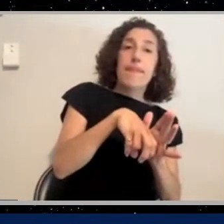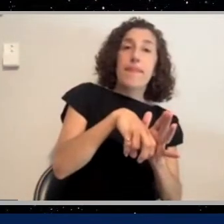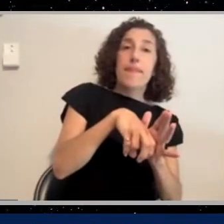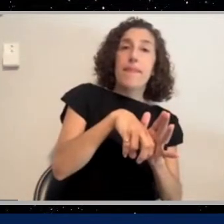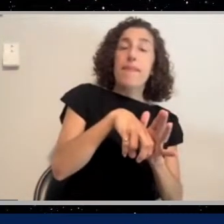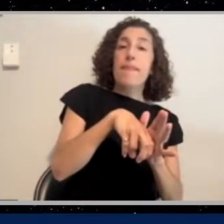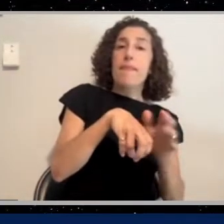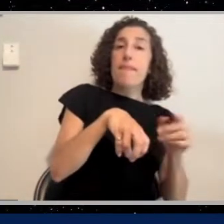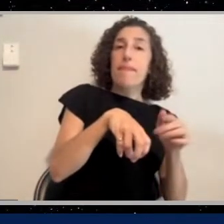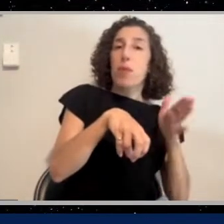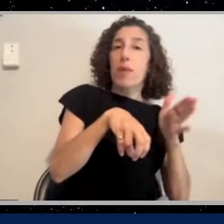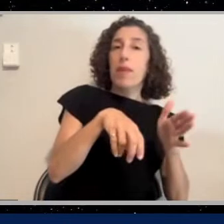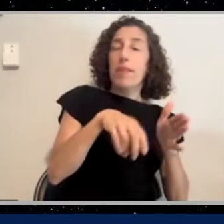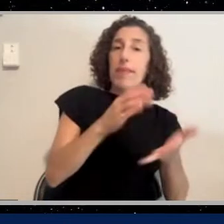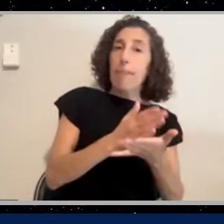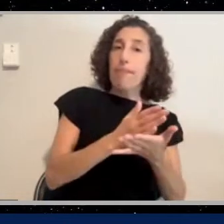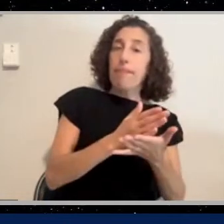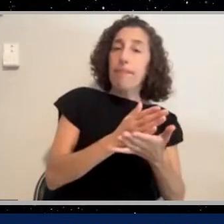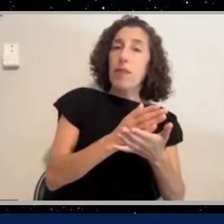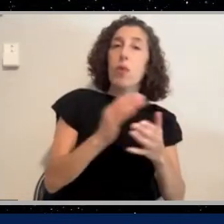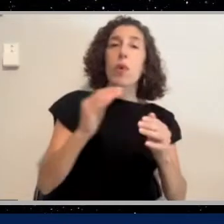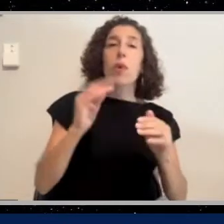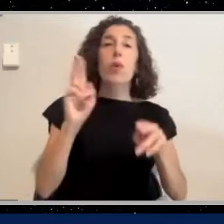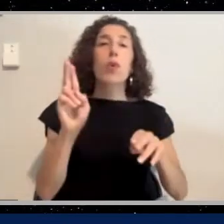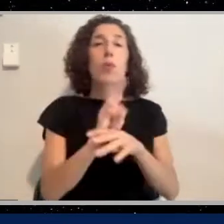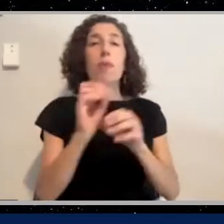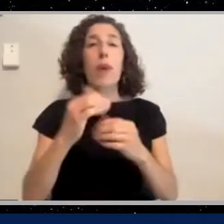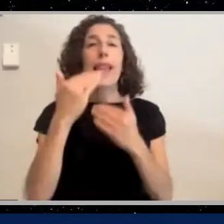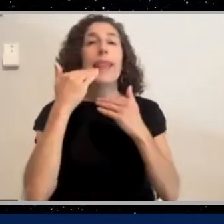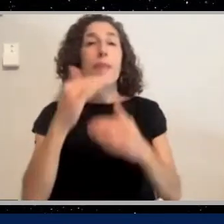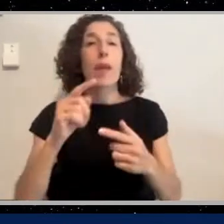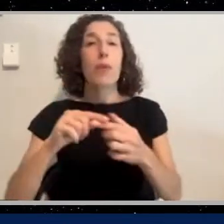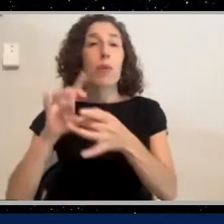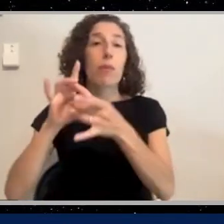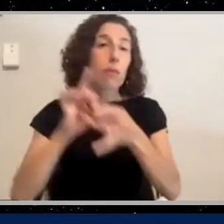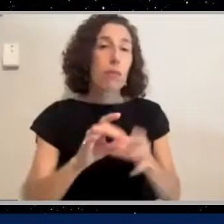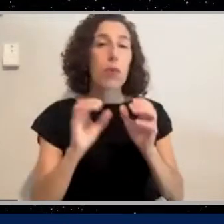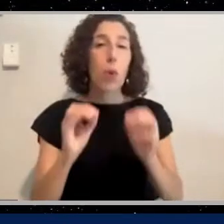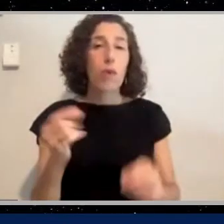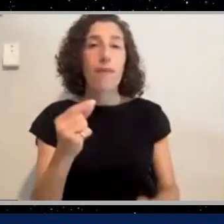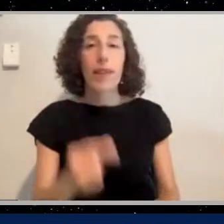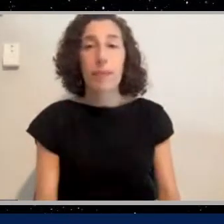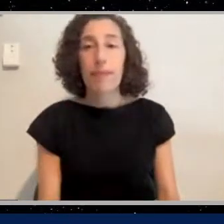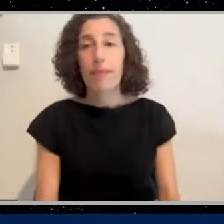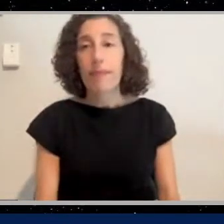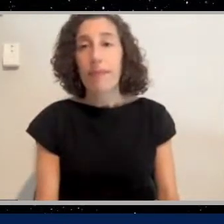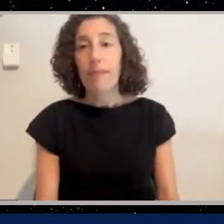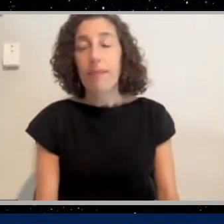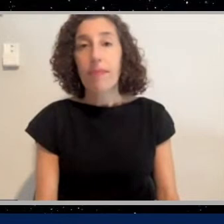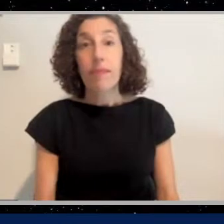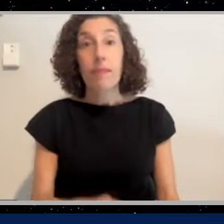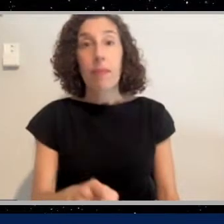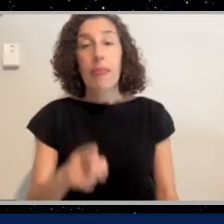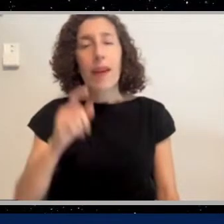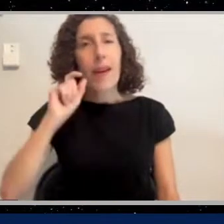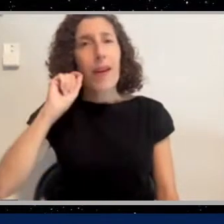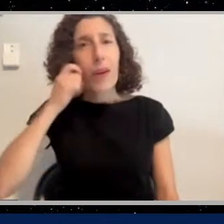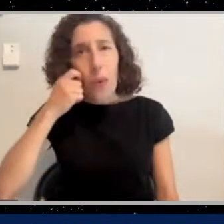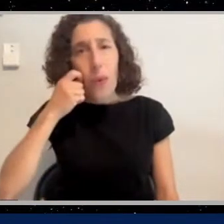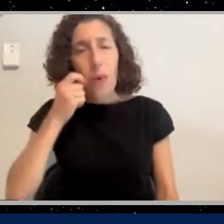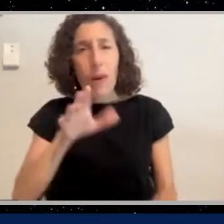And all those worked. That's incredible. Das, I'm still got plenty of